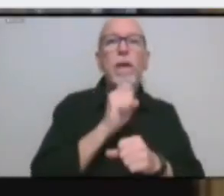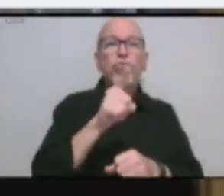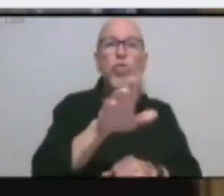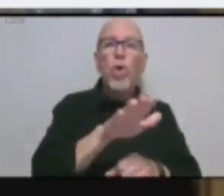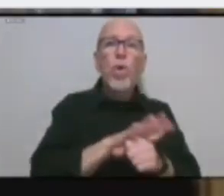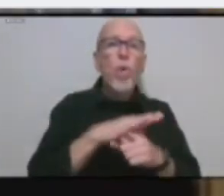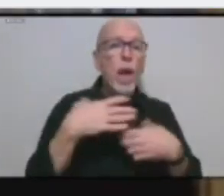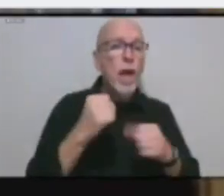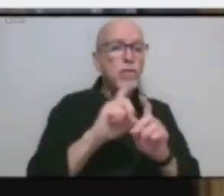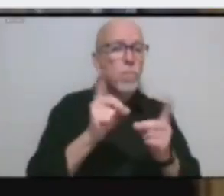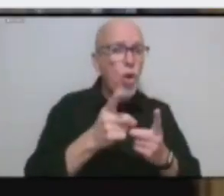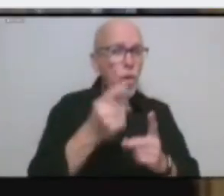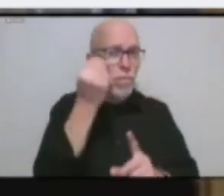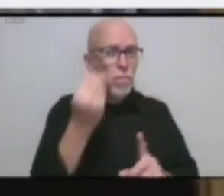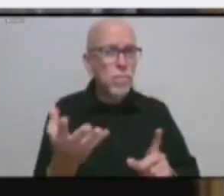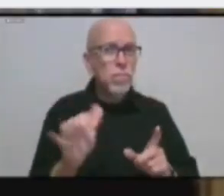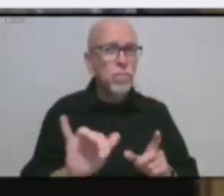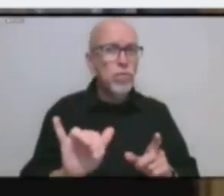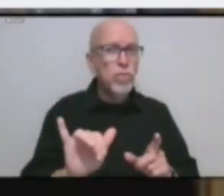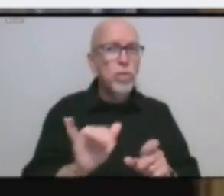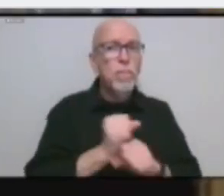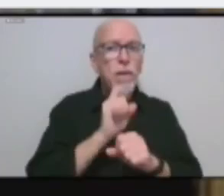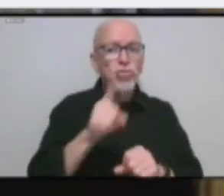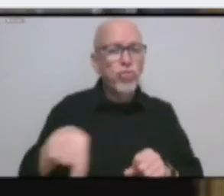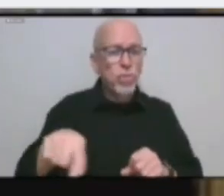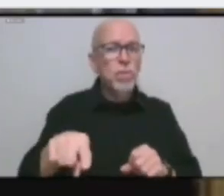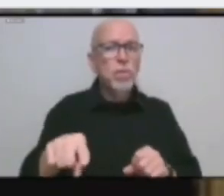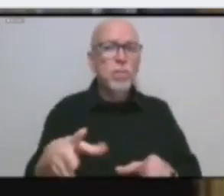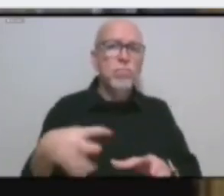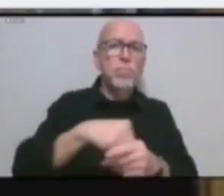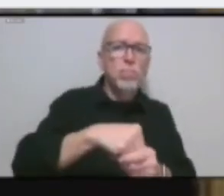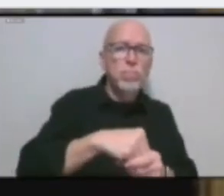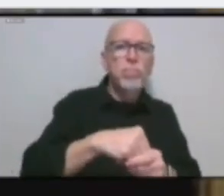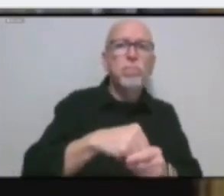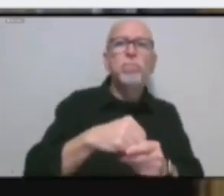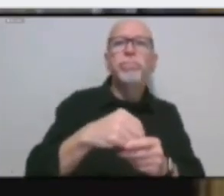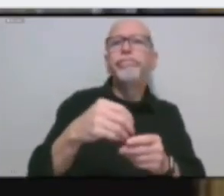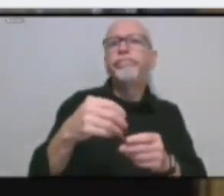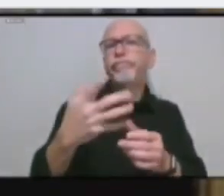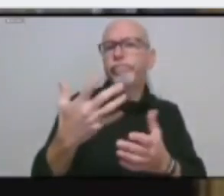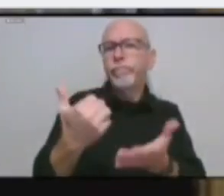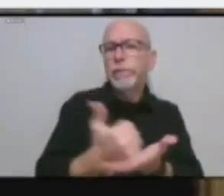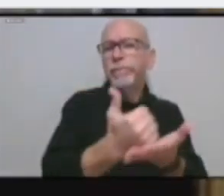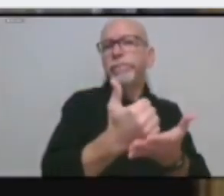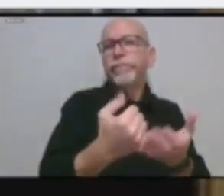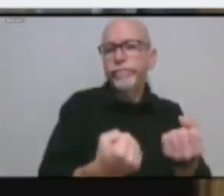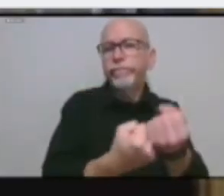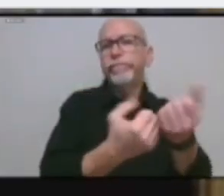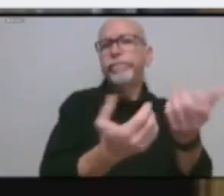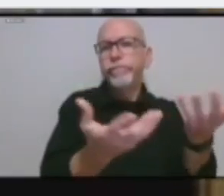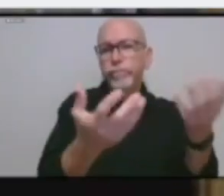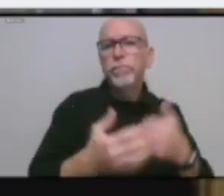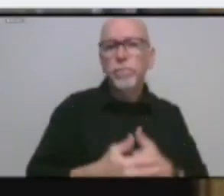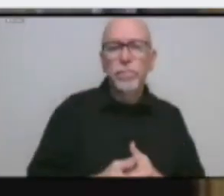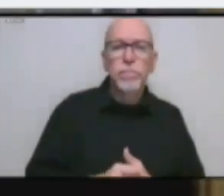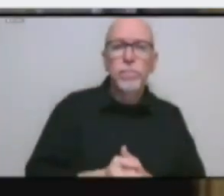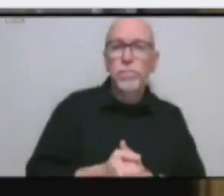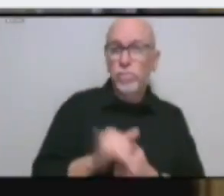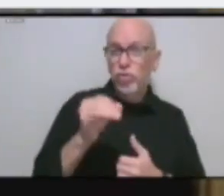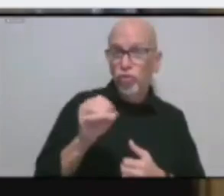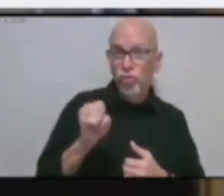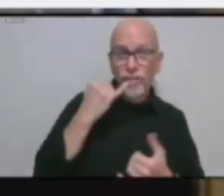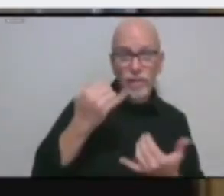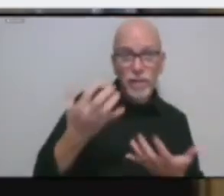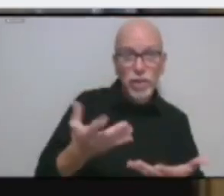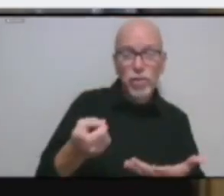knows, but is taking the lead locally as well. Joe, if you're available,